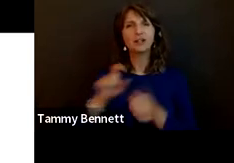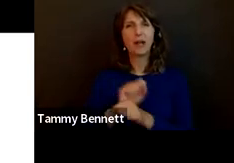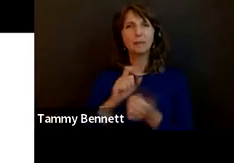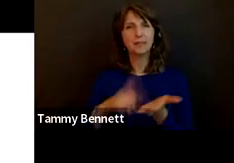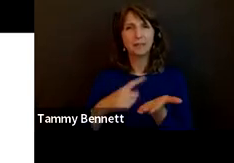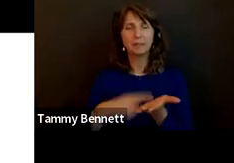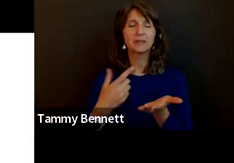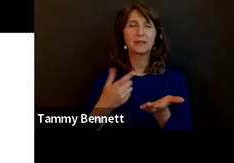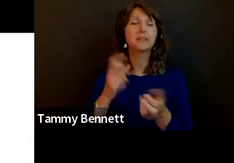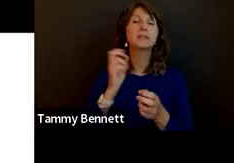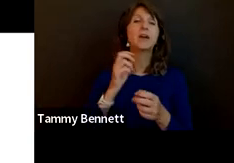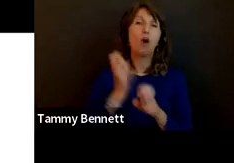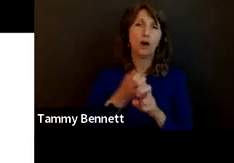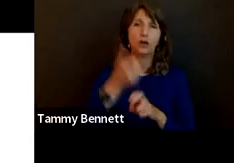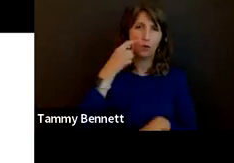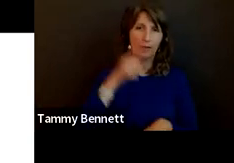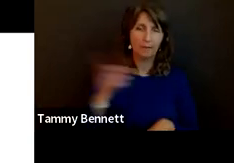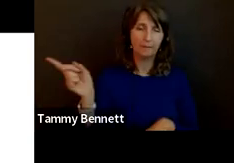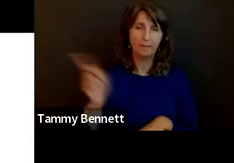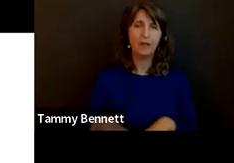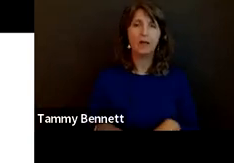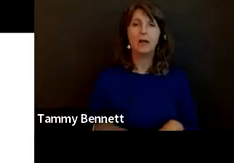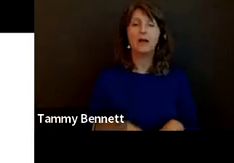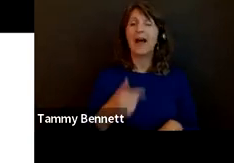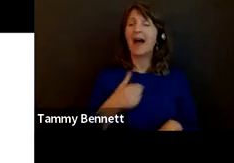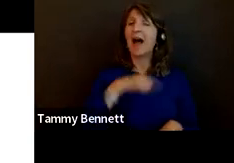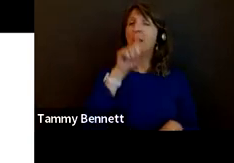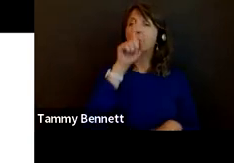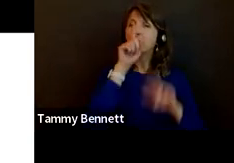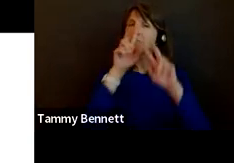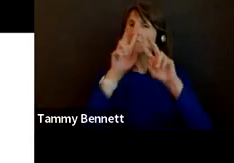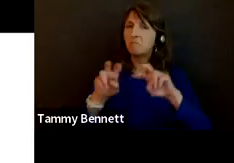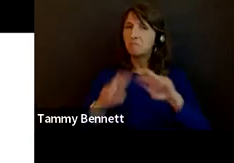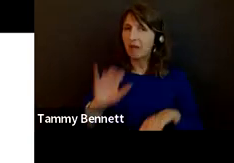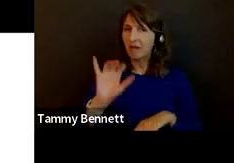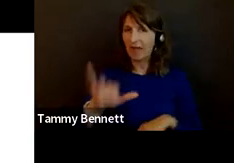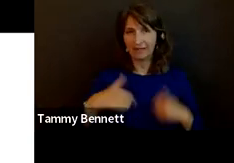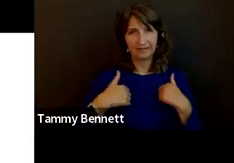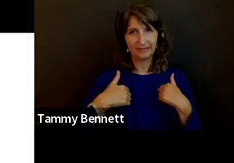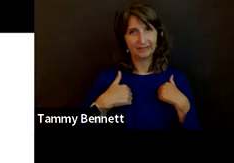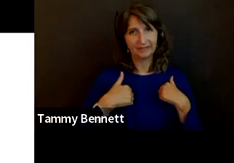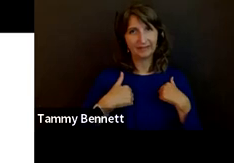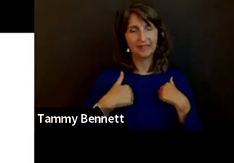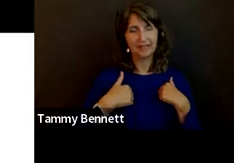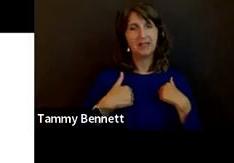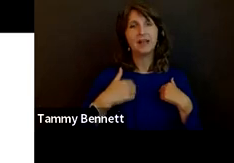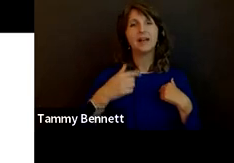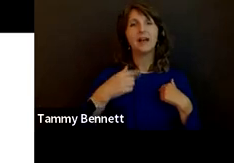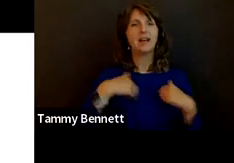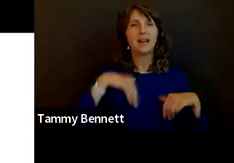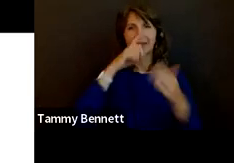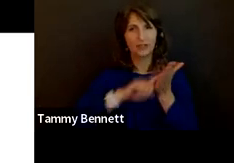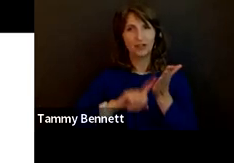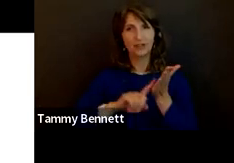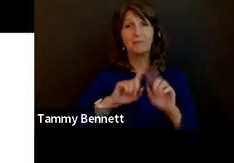However, I didn't look into that aspect of this research because that is a very fine-tuned area, but you did just give me an idea. Thank you